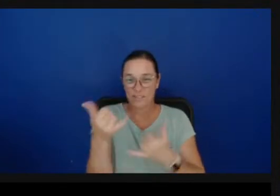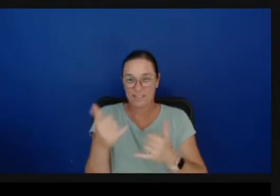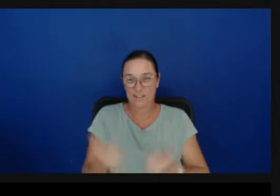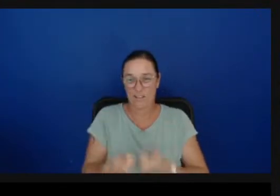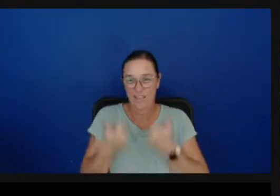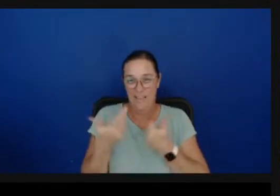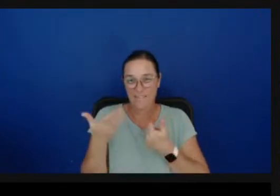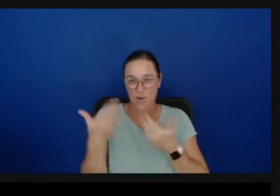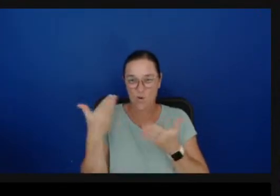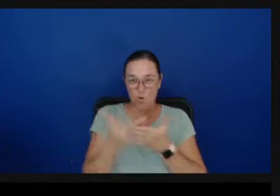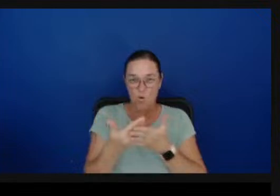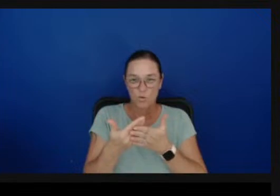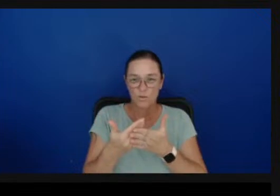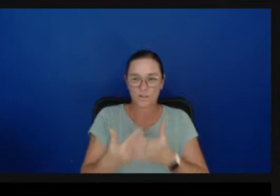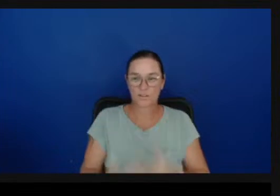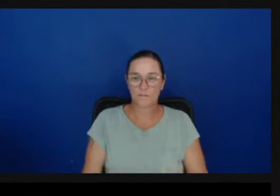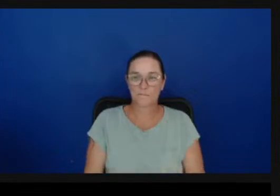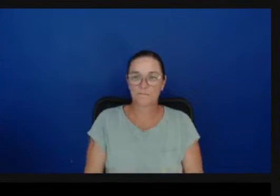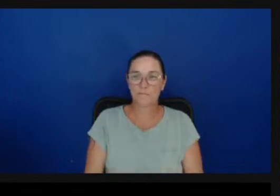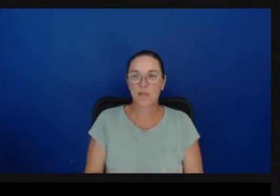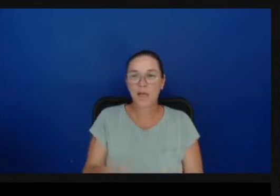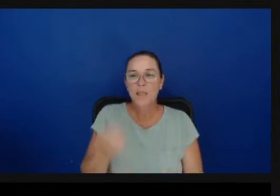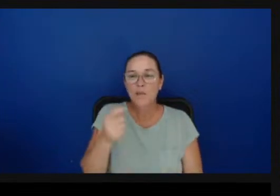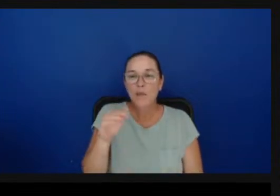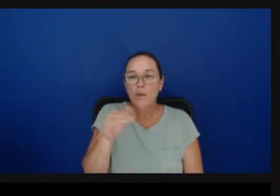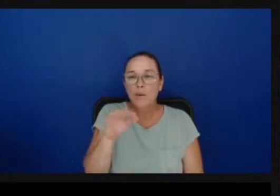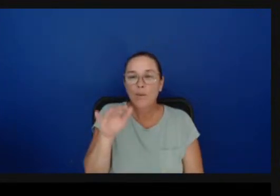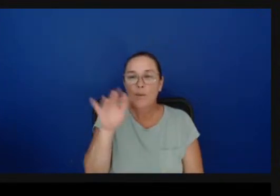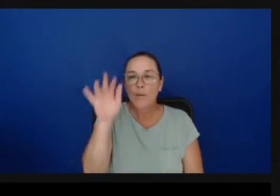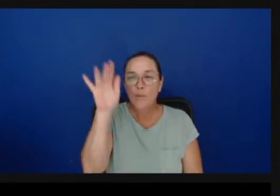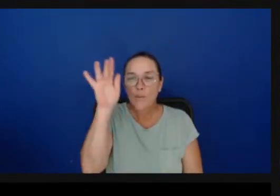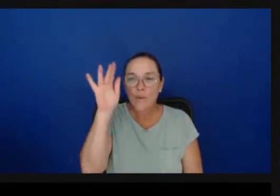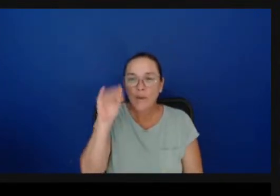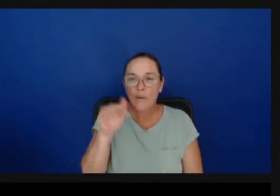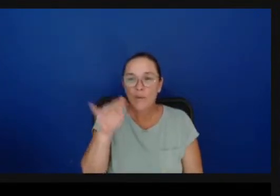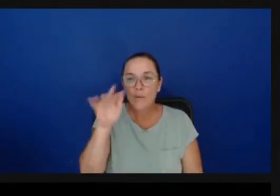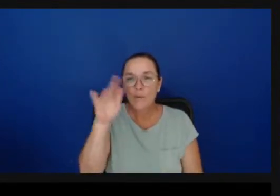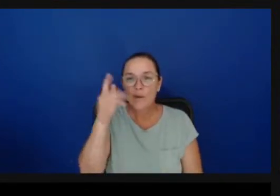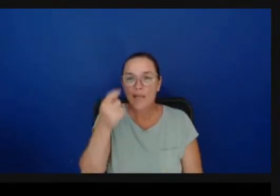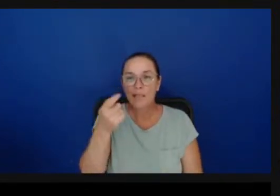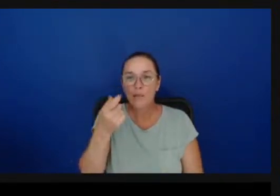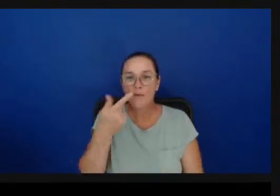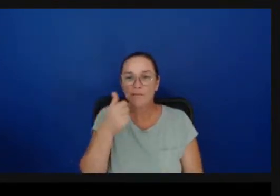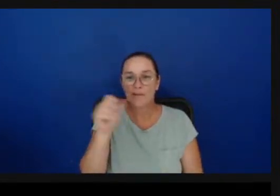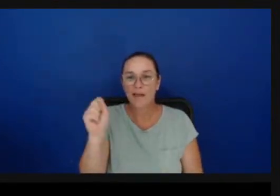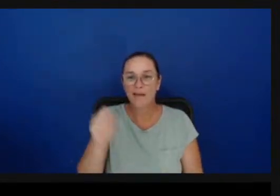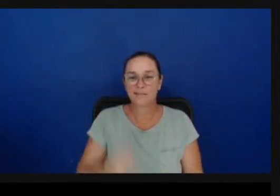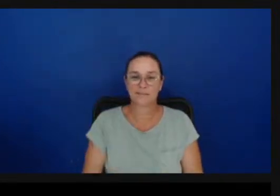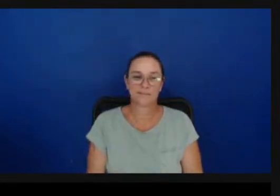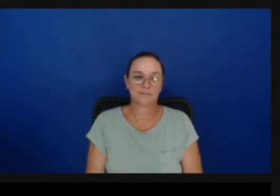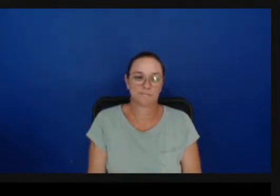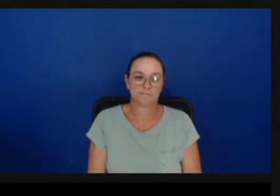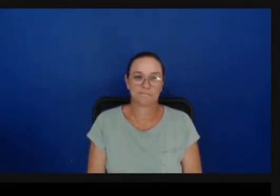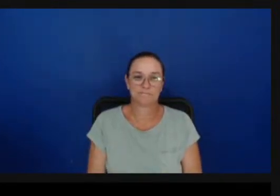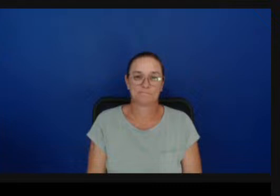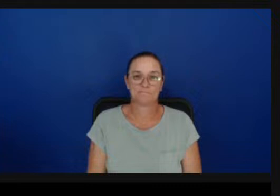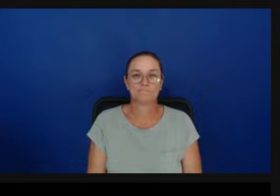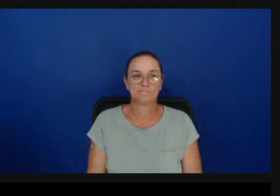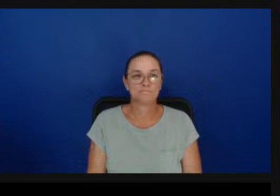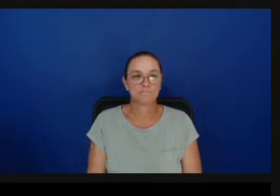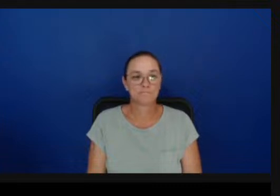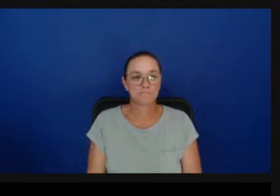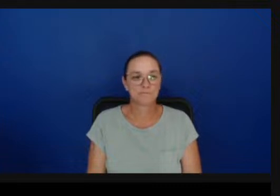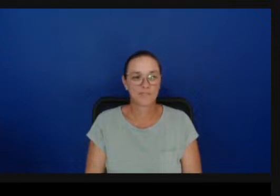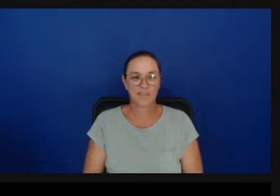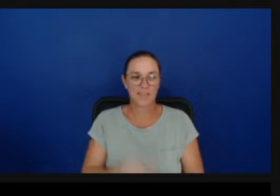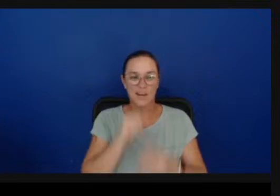here, you can see a little steaming crack. And clearly there's still gas coming out then, but that stuff's not getting measured